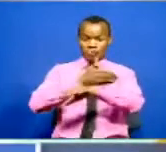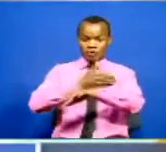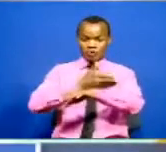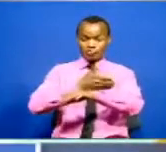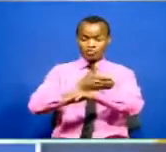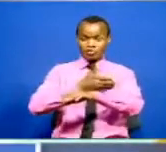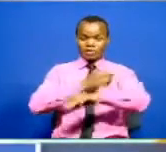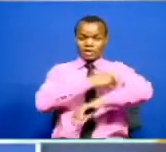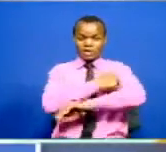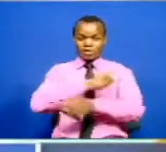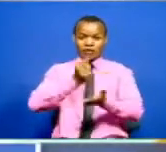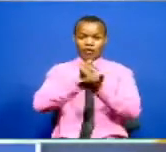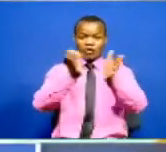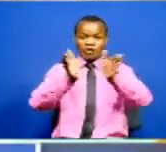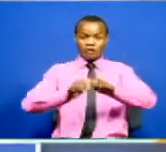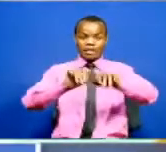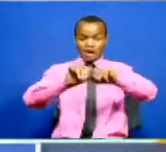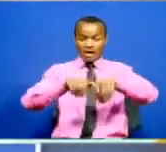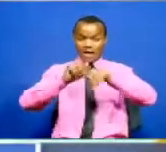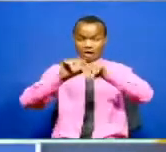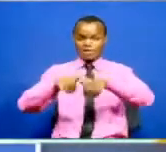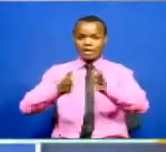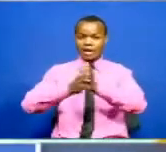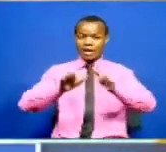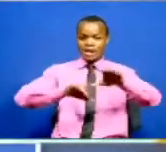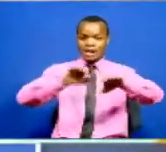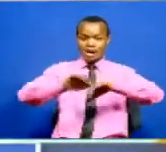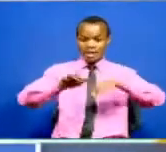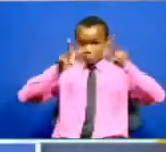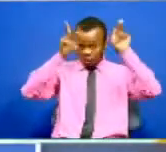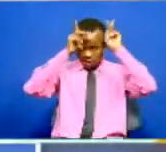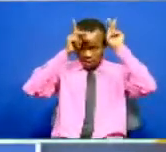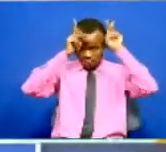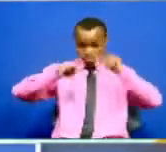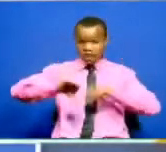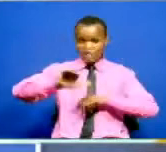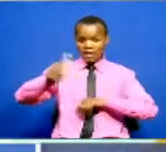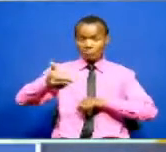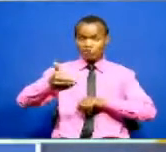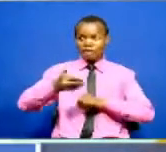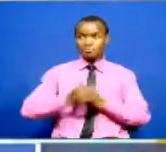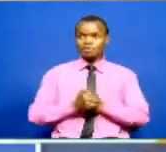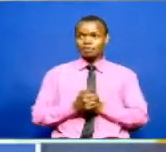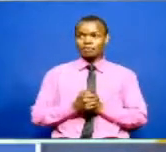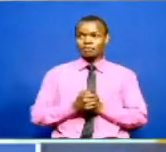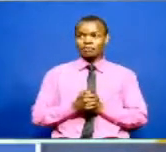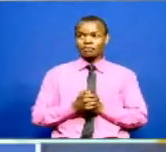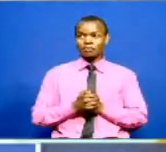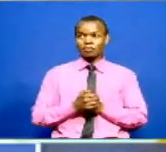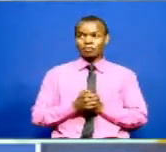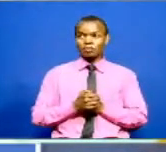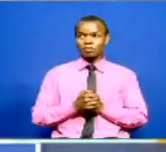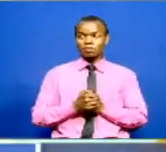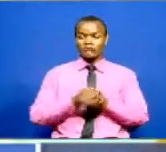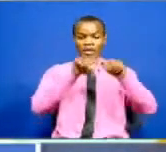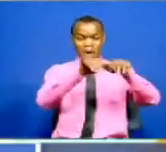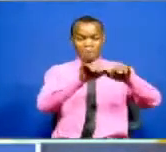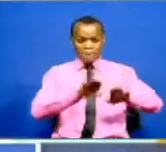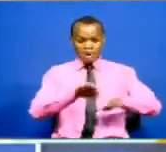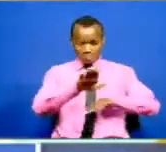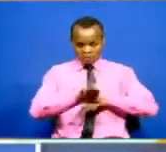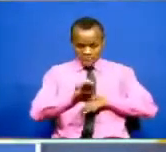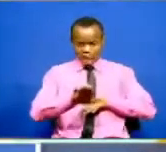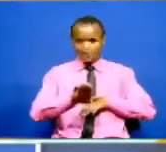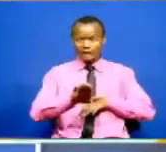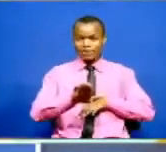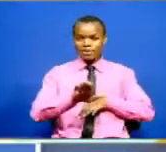charge of agriculture and livestock in Kakamega County, says the burial is set for Kefinco area